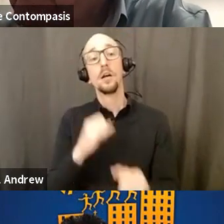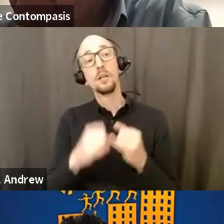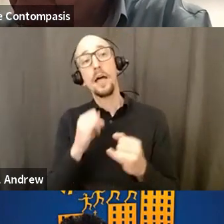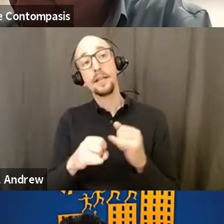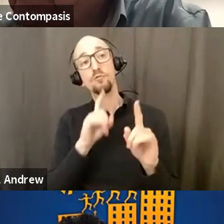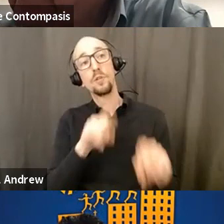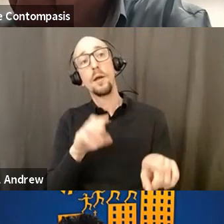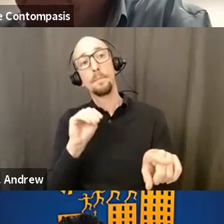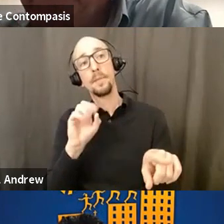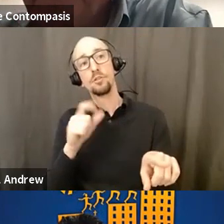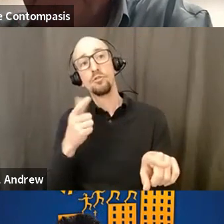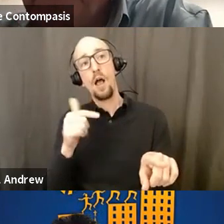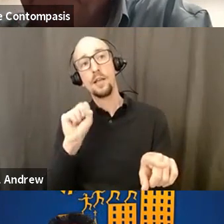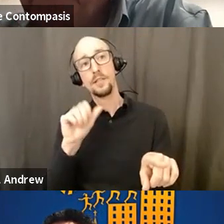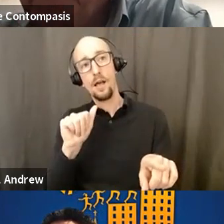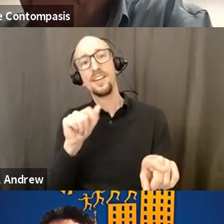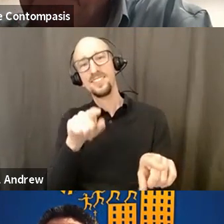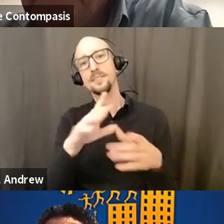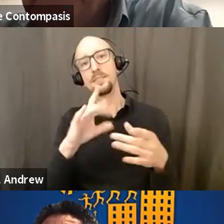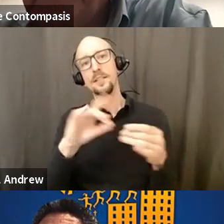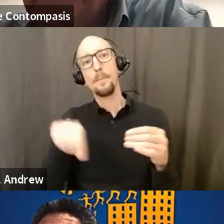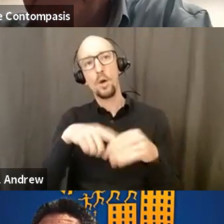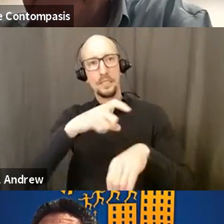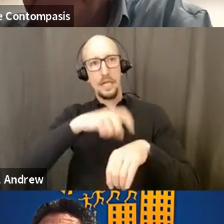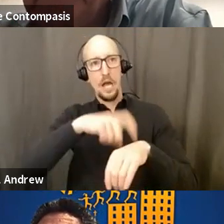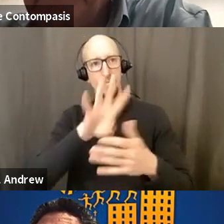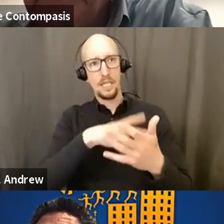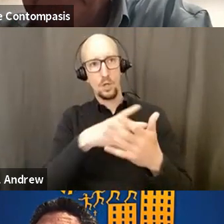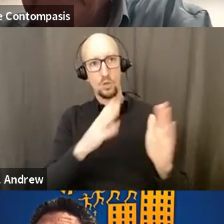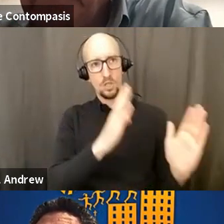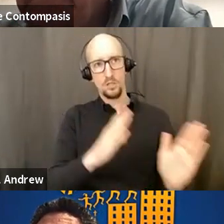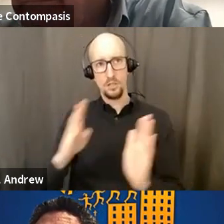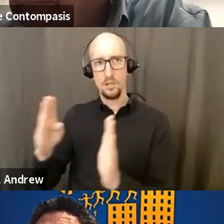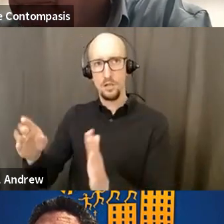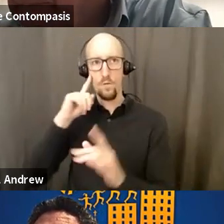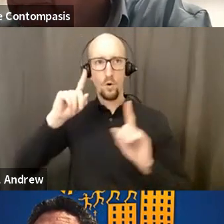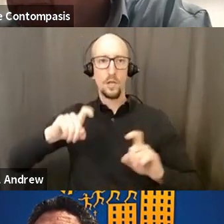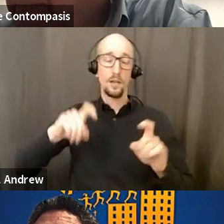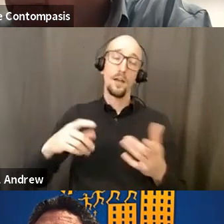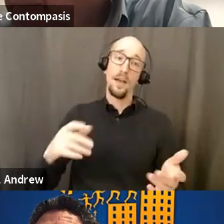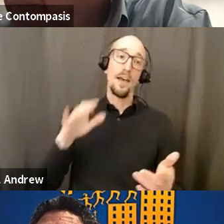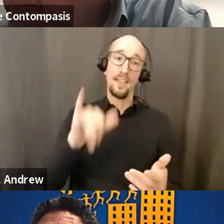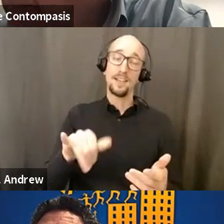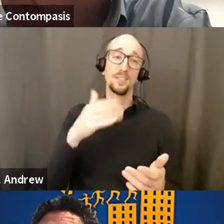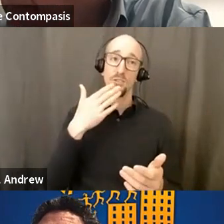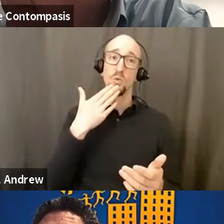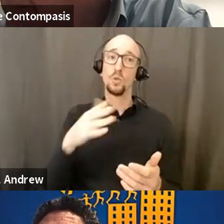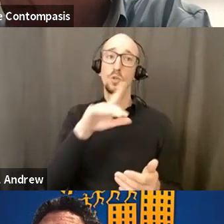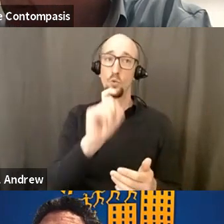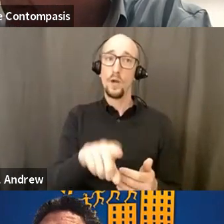point about timing, that is an open question